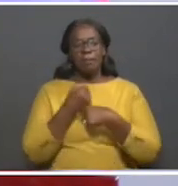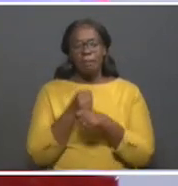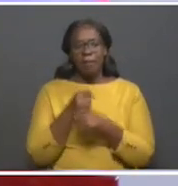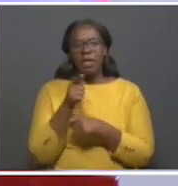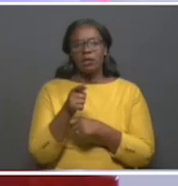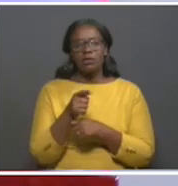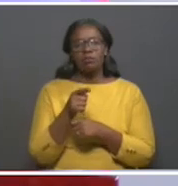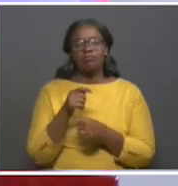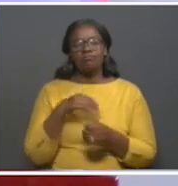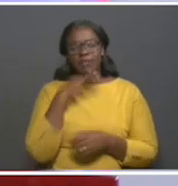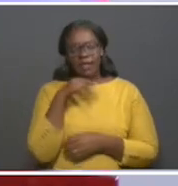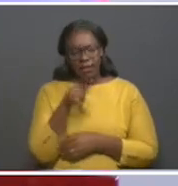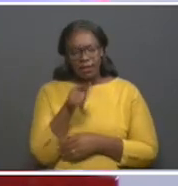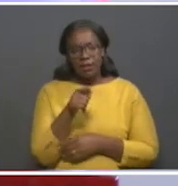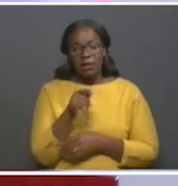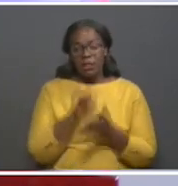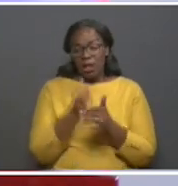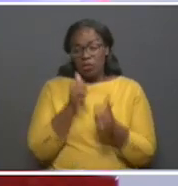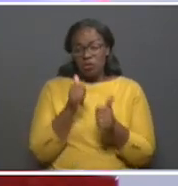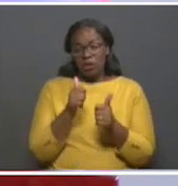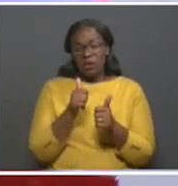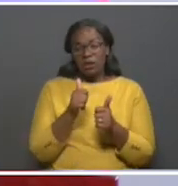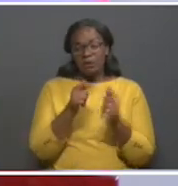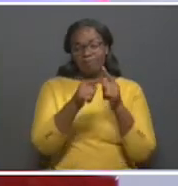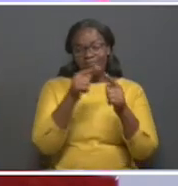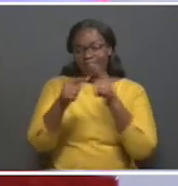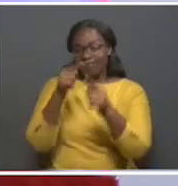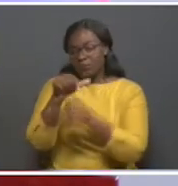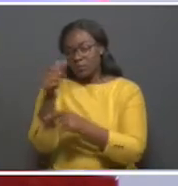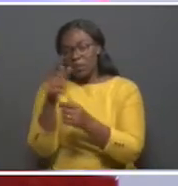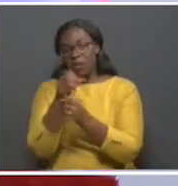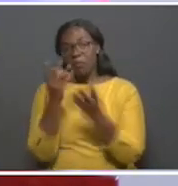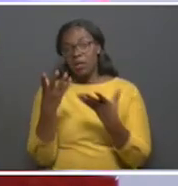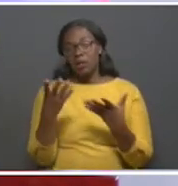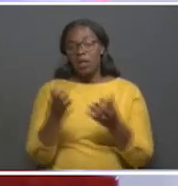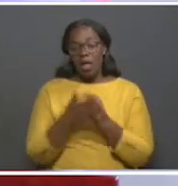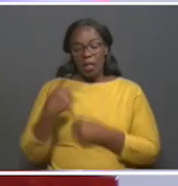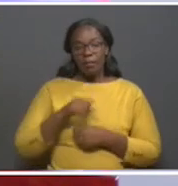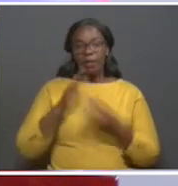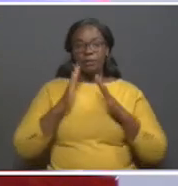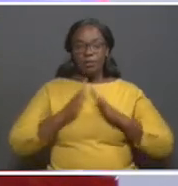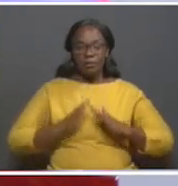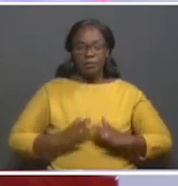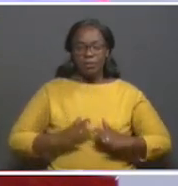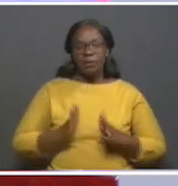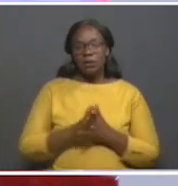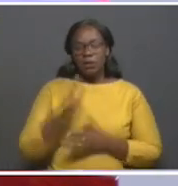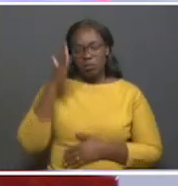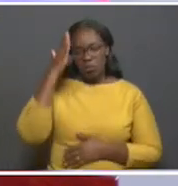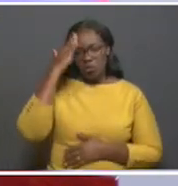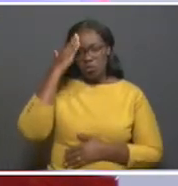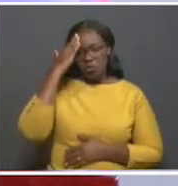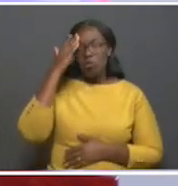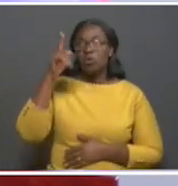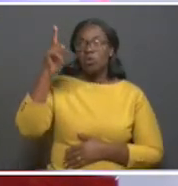Bring it to its deathbed, this which has claimed so many. And help us to be still and to know that you